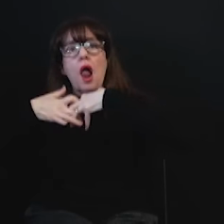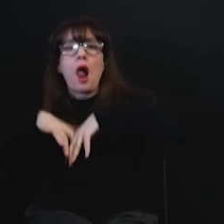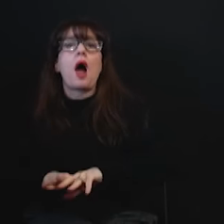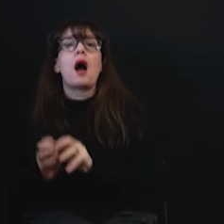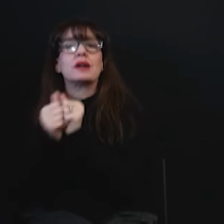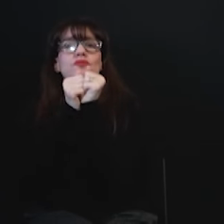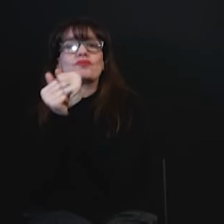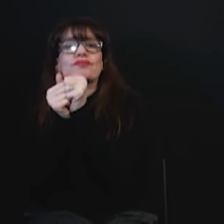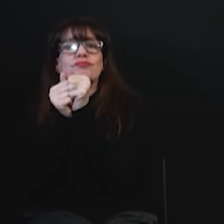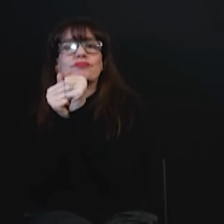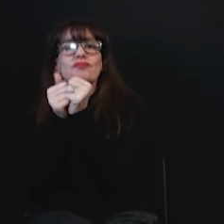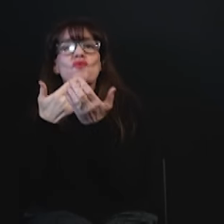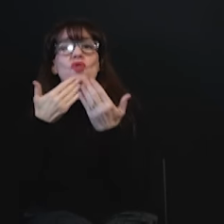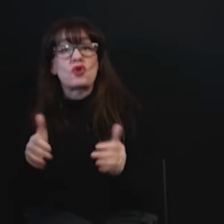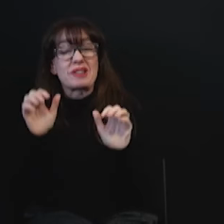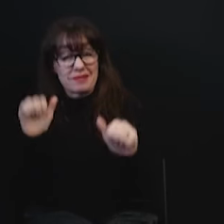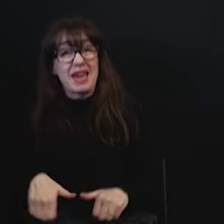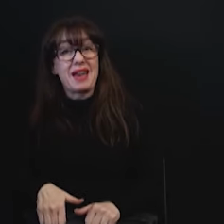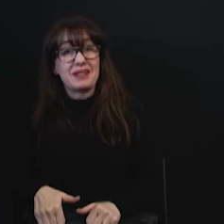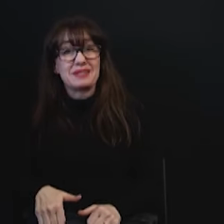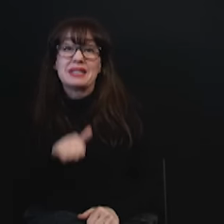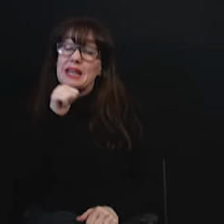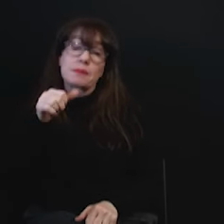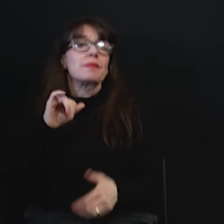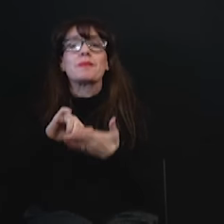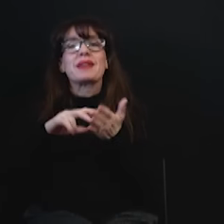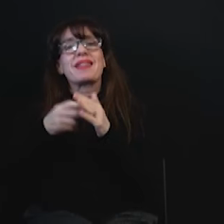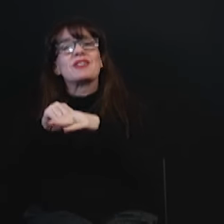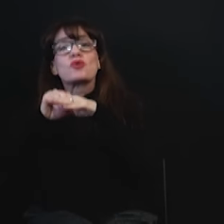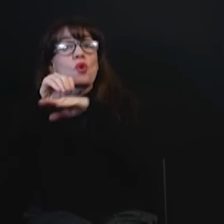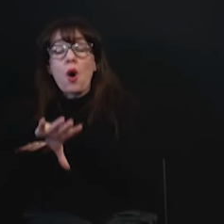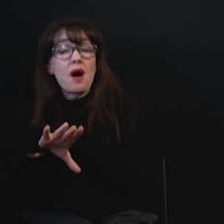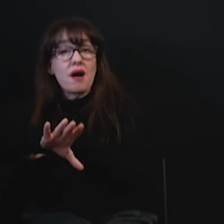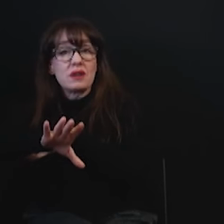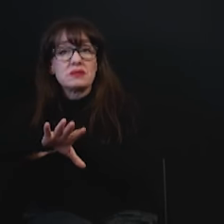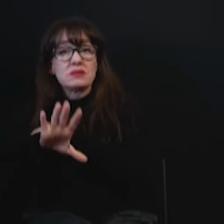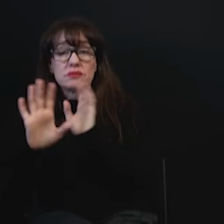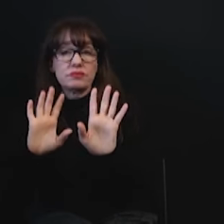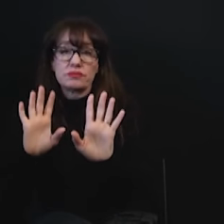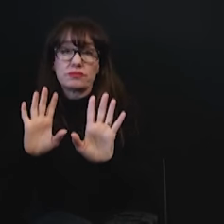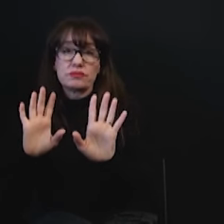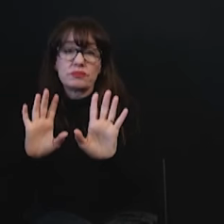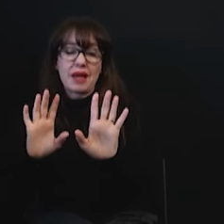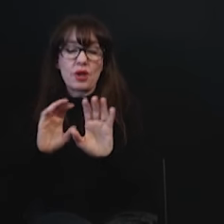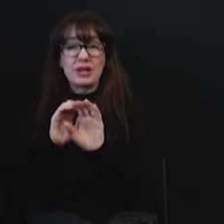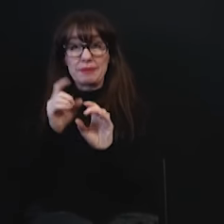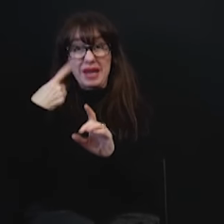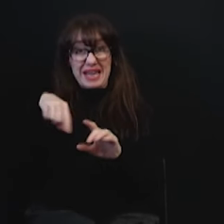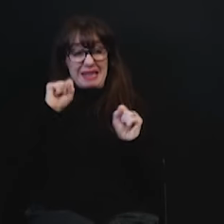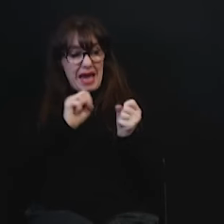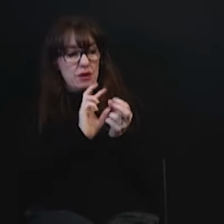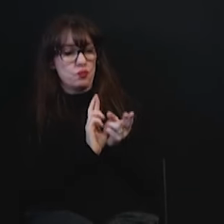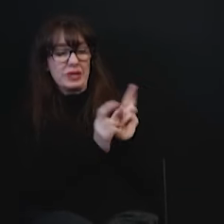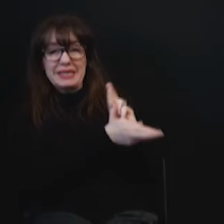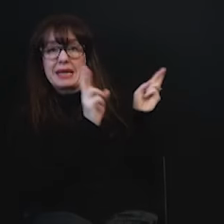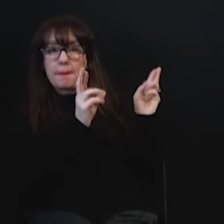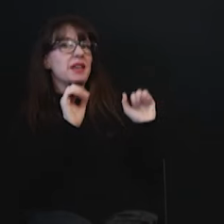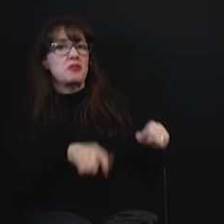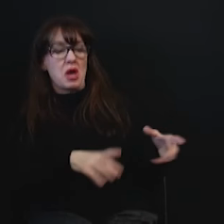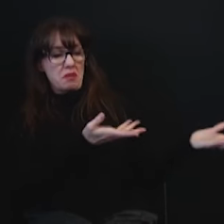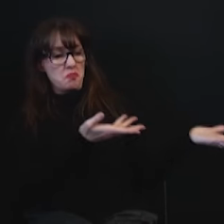good. Doesn't mean he causes all things. But there's nothing that he can't redeem. There's nothing that he